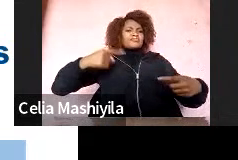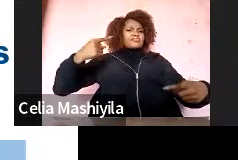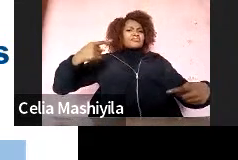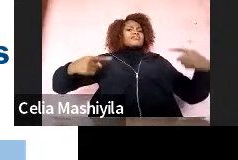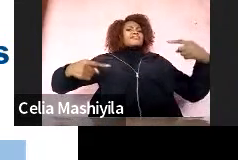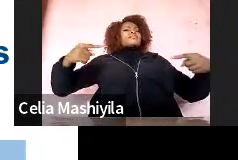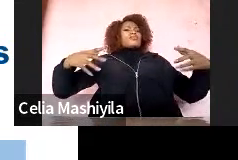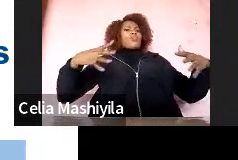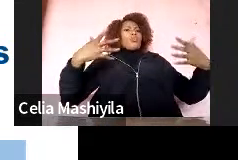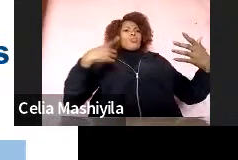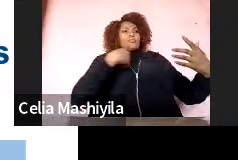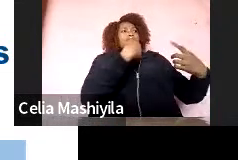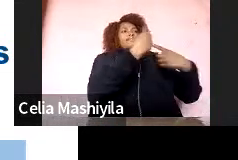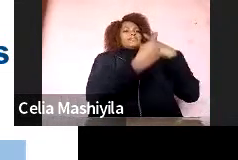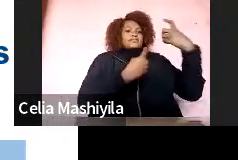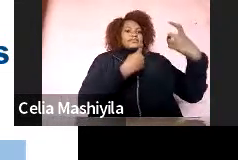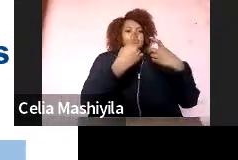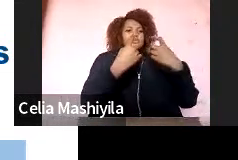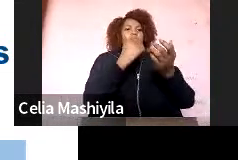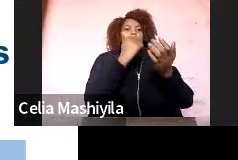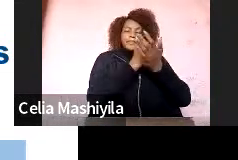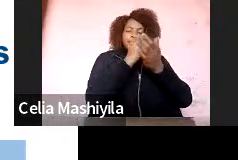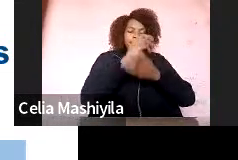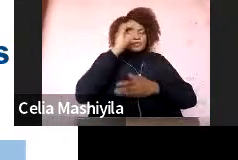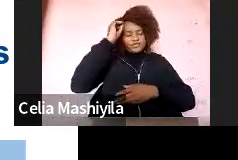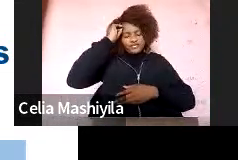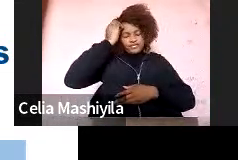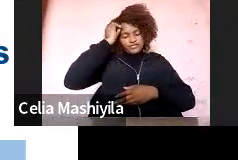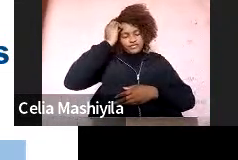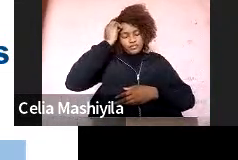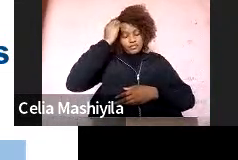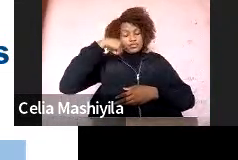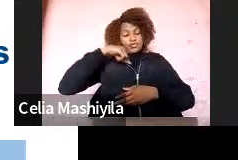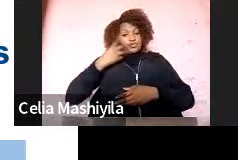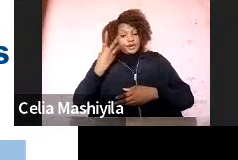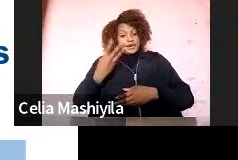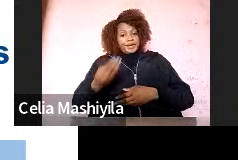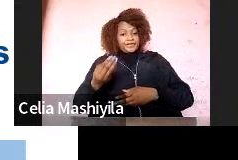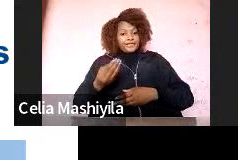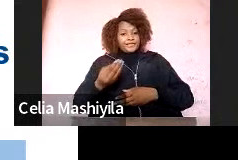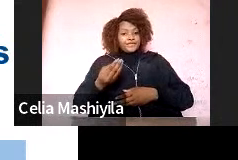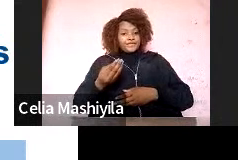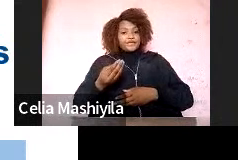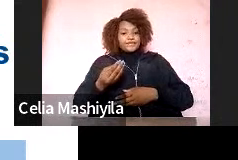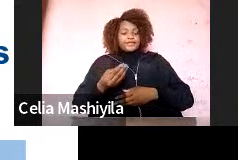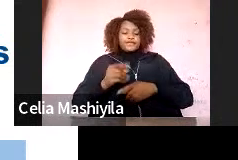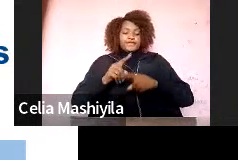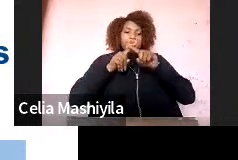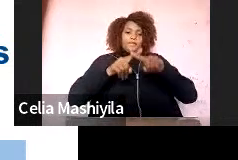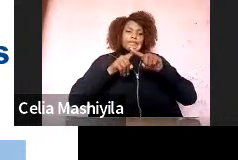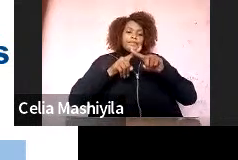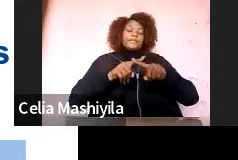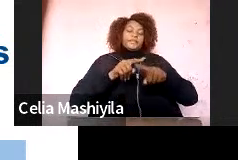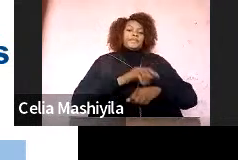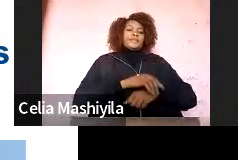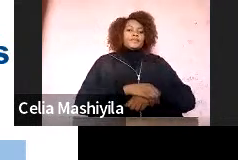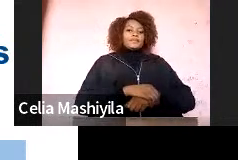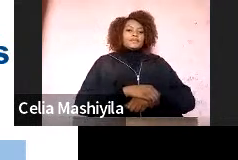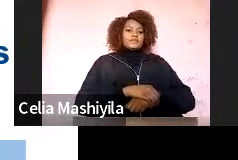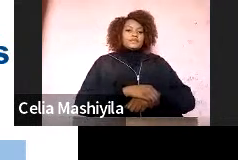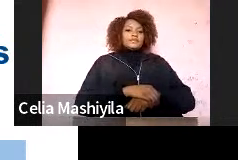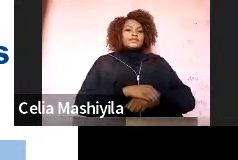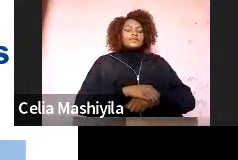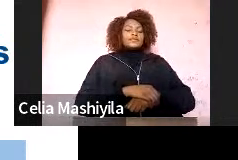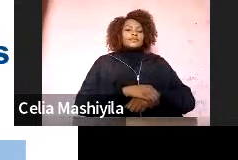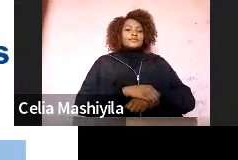on the transactions or information which all we have. And we are saying, yes, we expect you